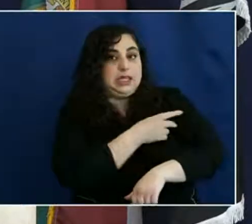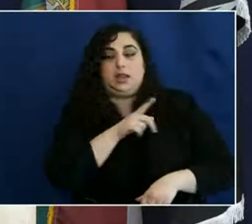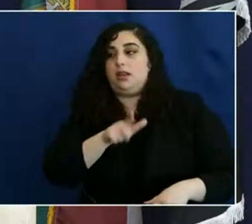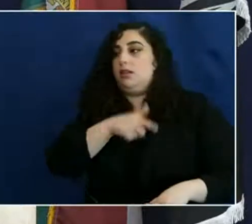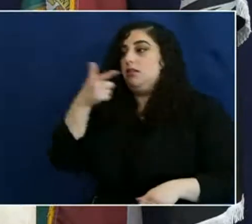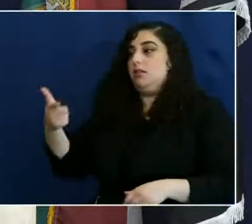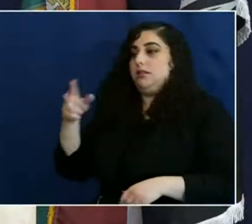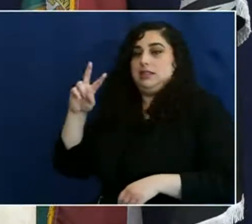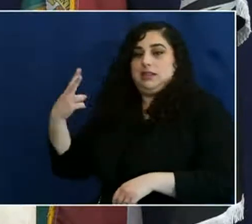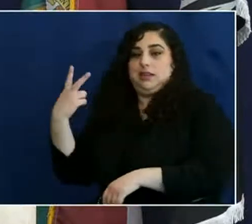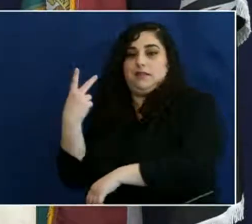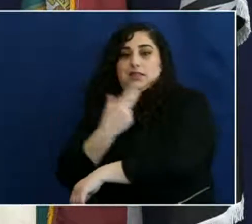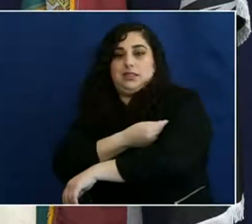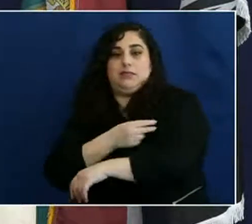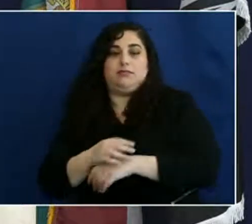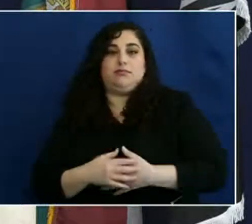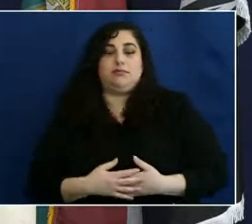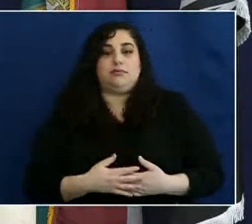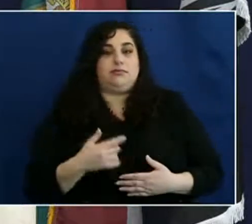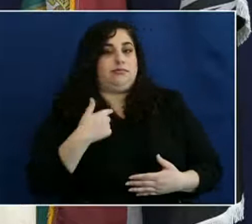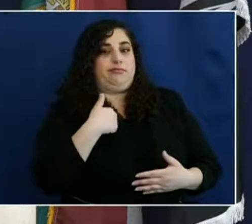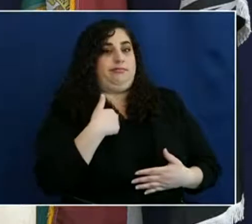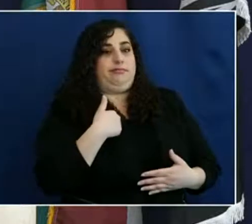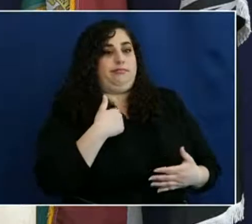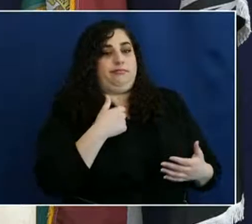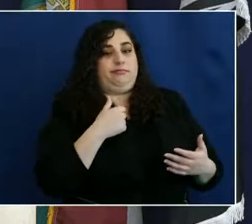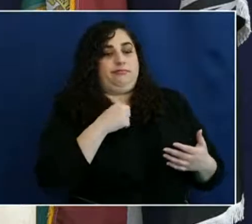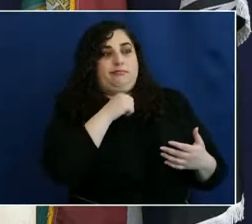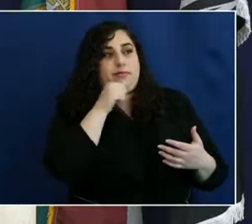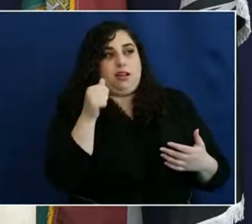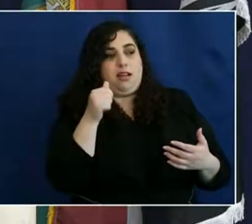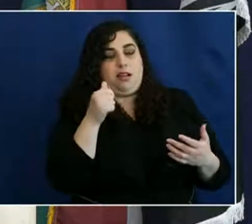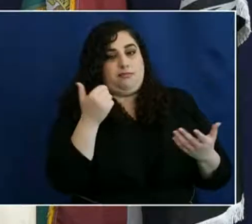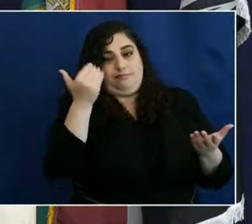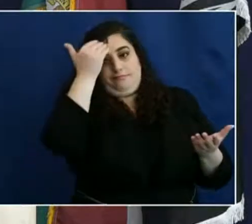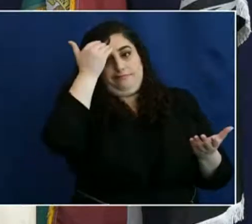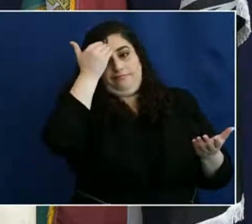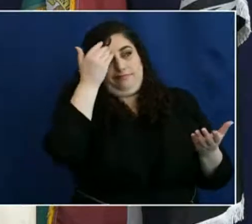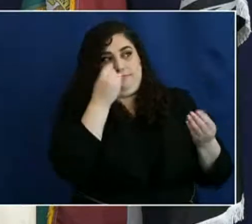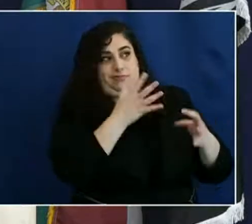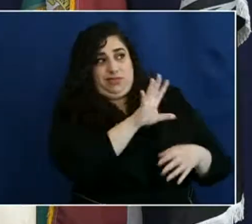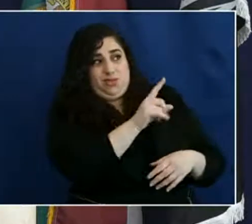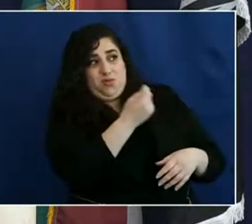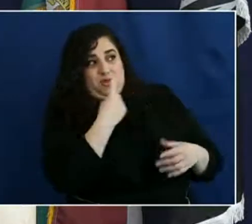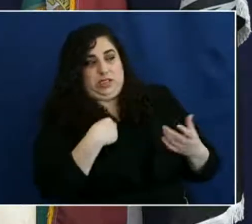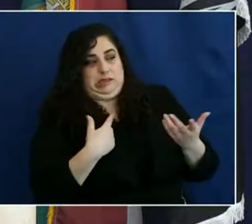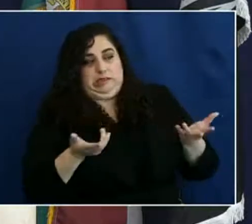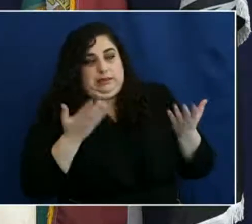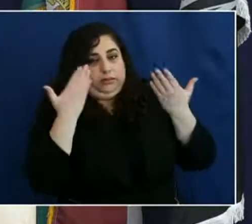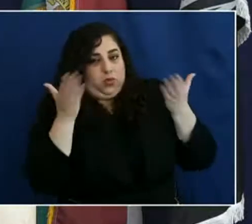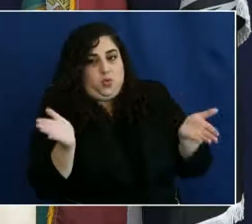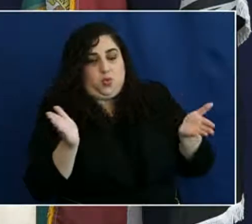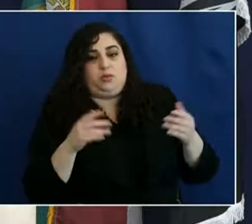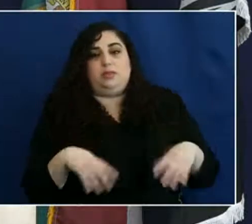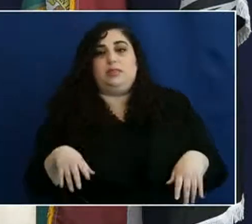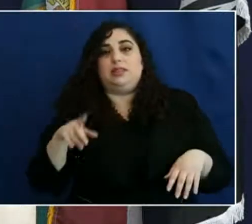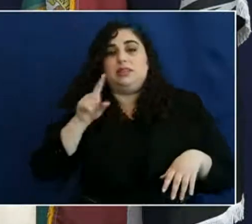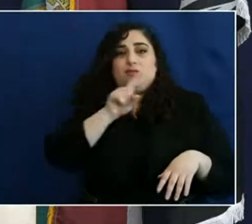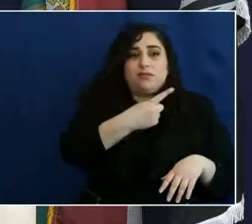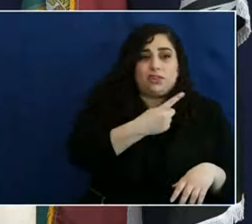I don't have it off the top of my head, but we could probably get that, Paul. Like we could walk you through second dose, and